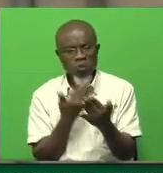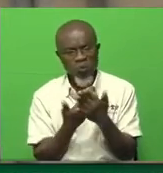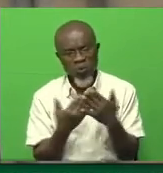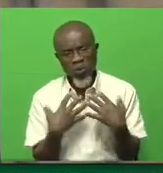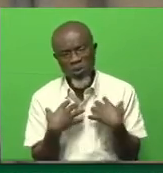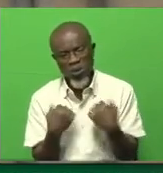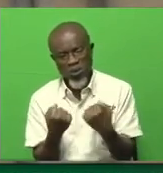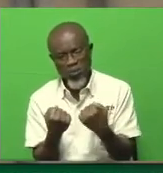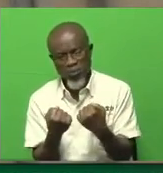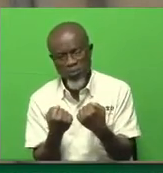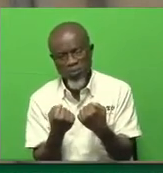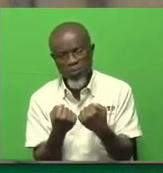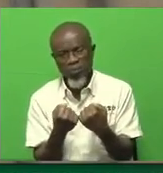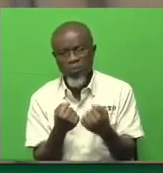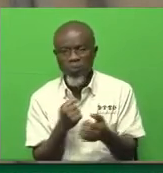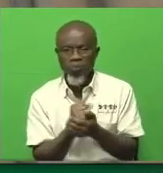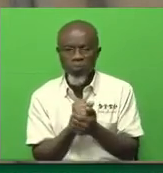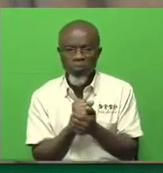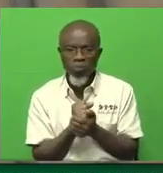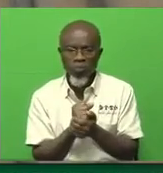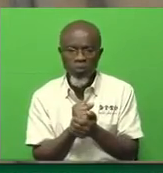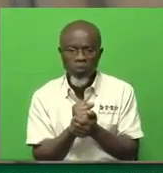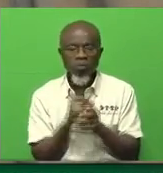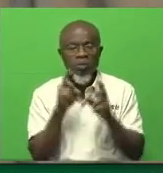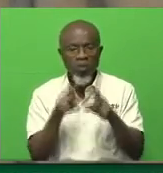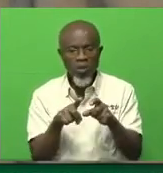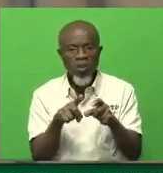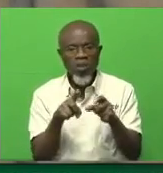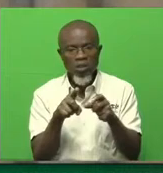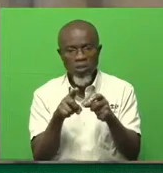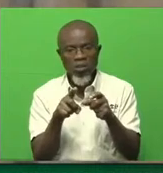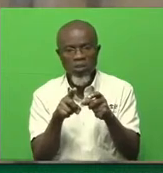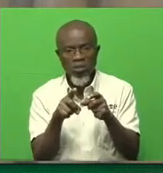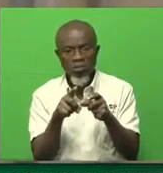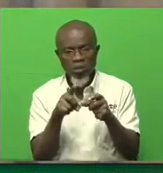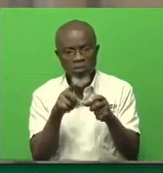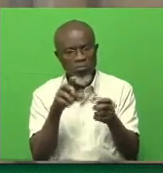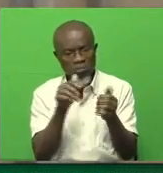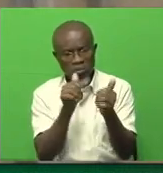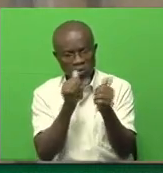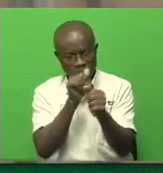well-being notice those words Collective health and well-being